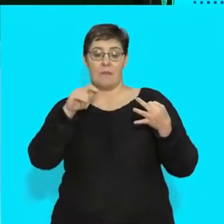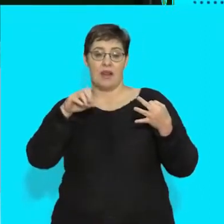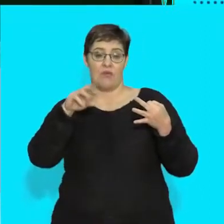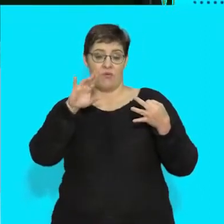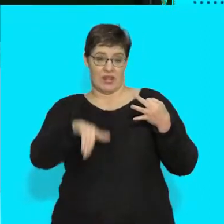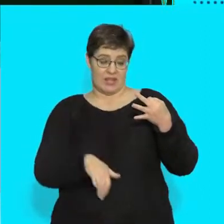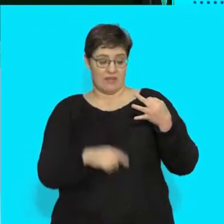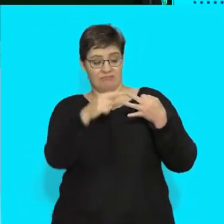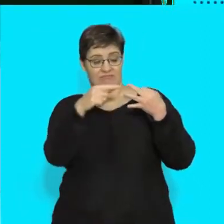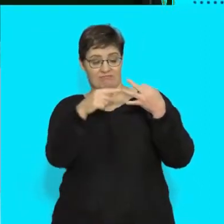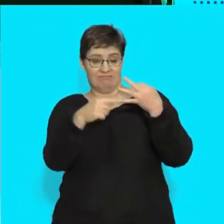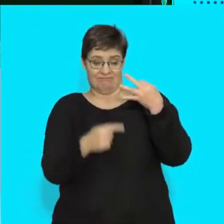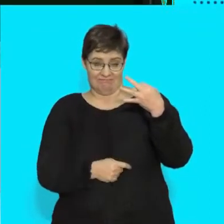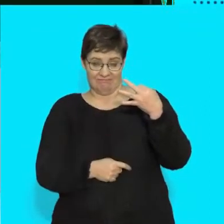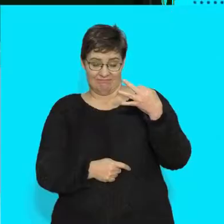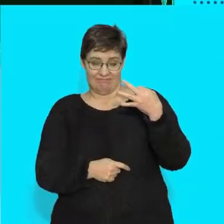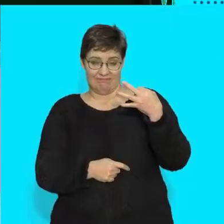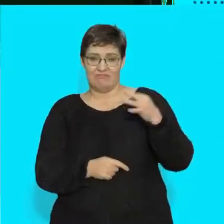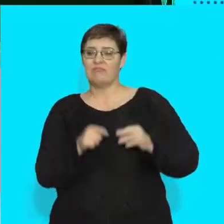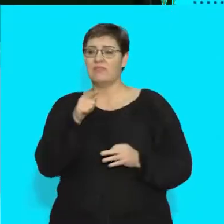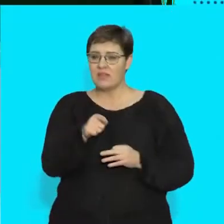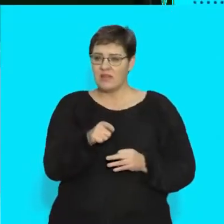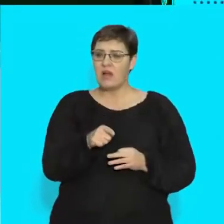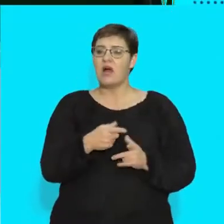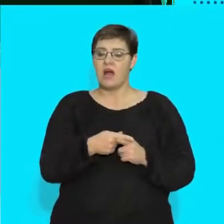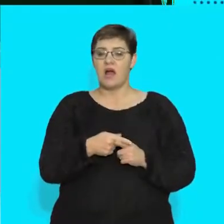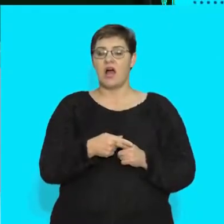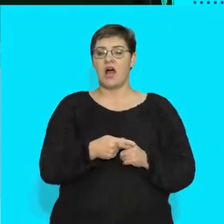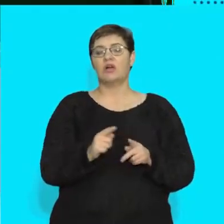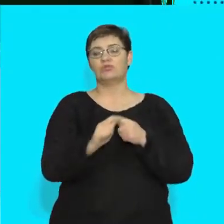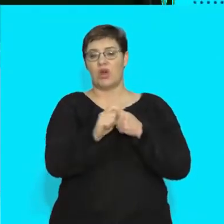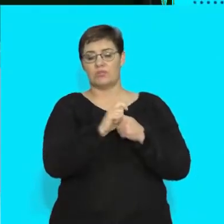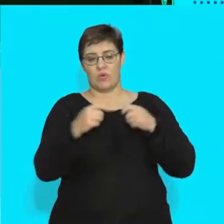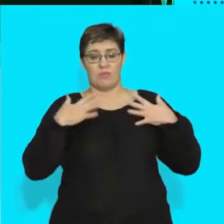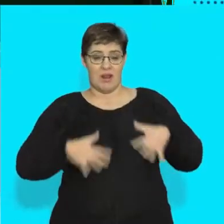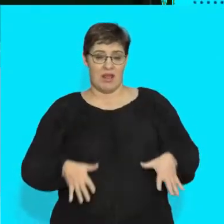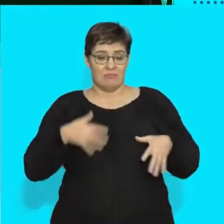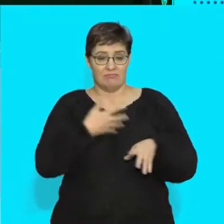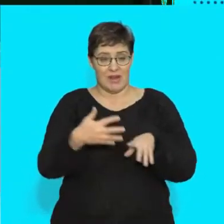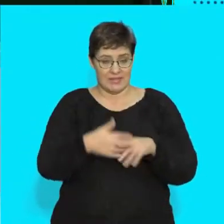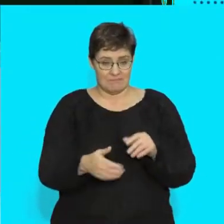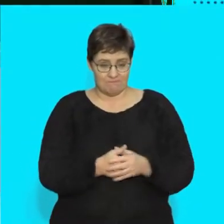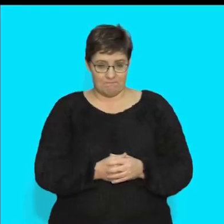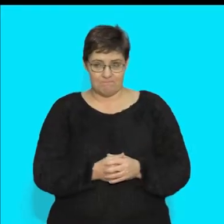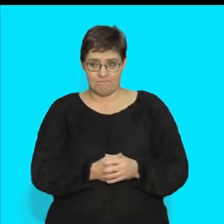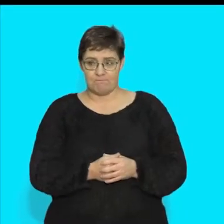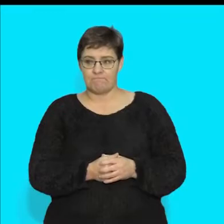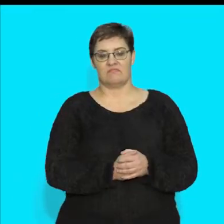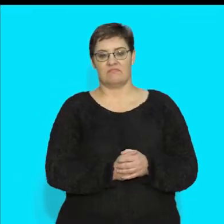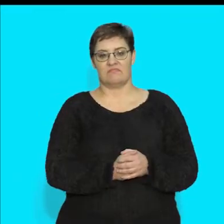capillary, right? Those are the names that we give to the blood vessels that are going to, right, transport the blood throughout the body.